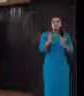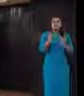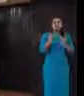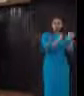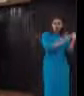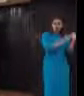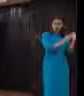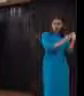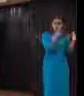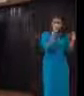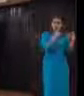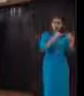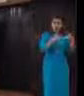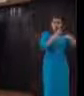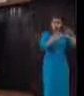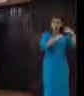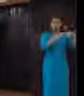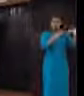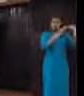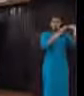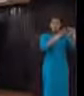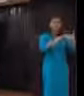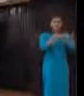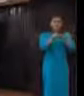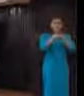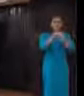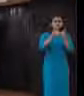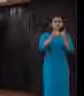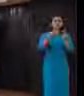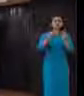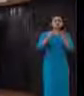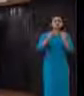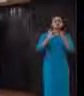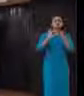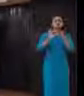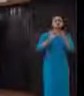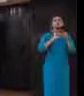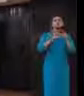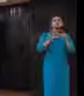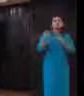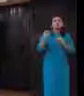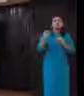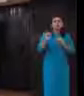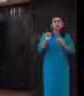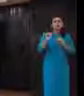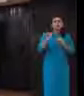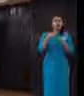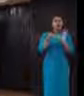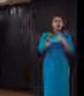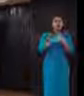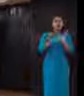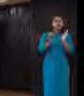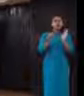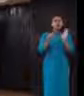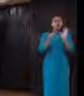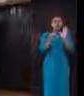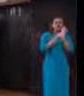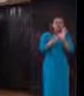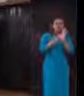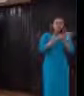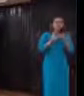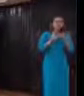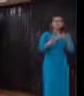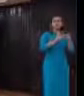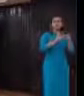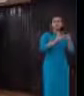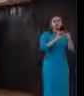side the traditional dynasty of Jammu and Kashmir, which was the one which is legally the one that had